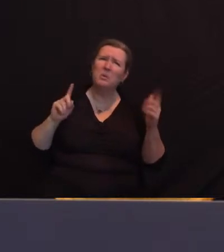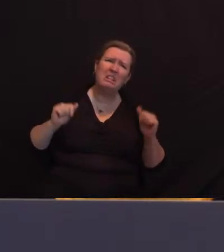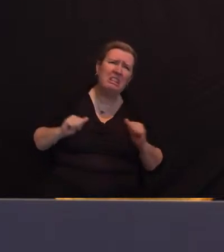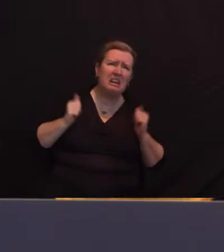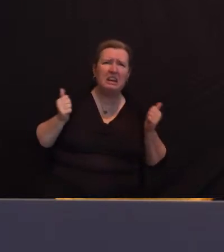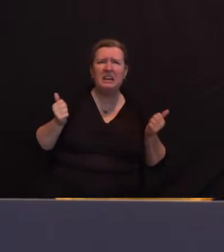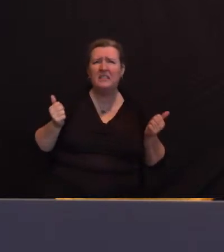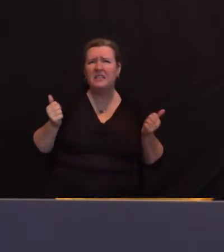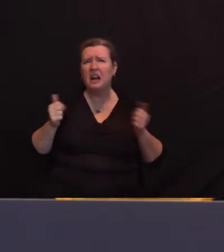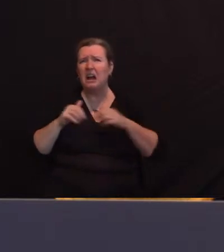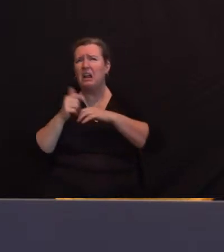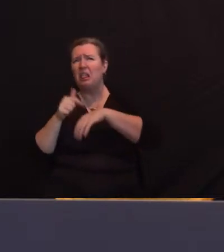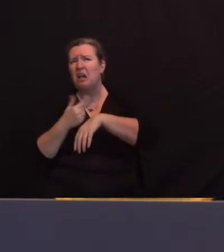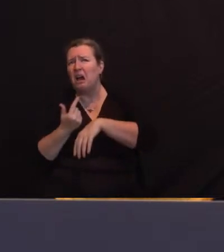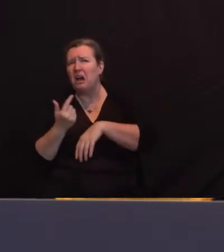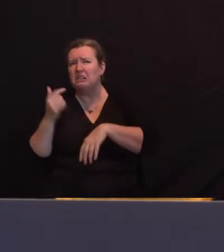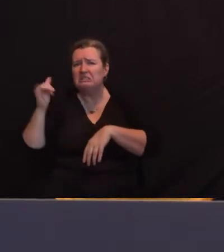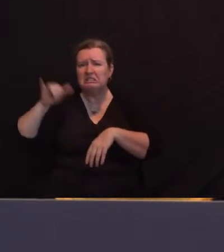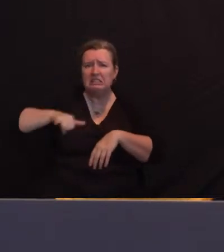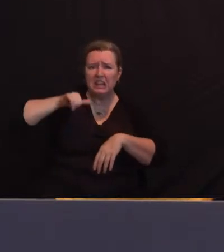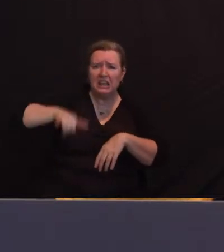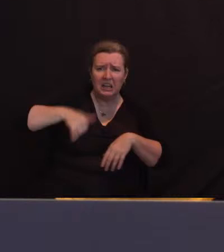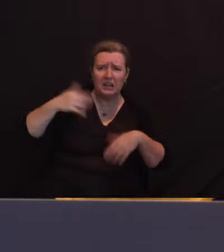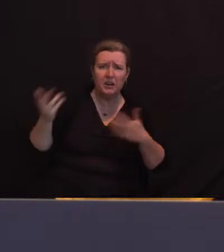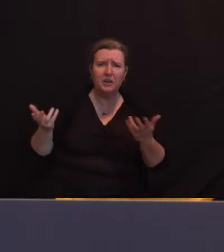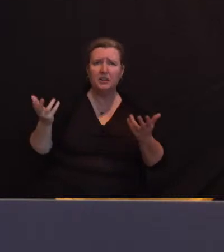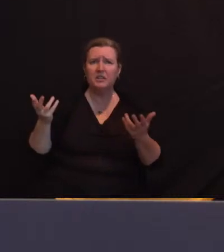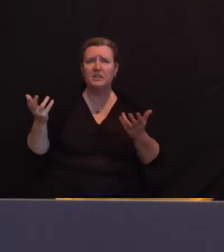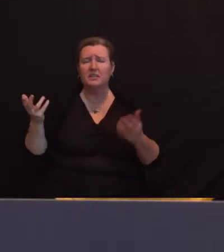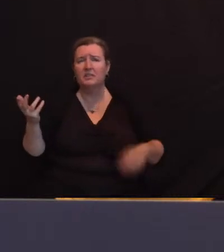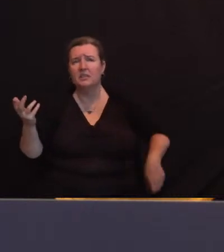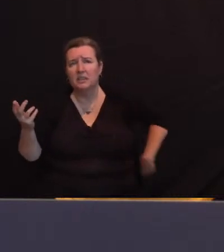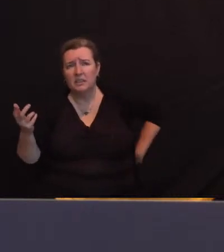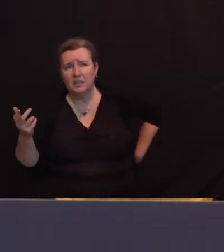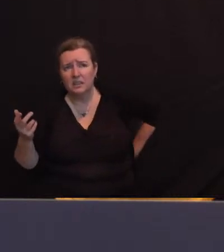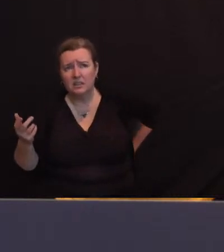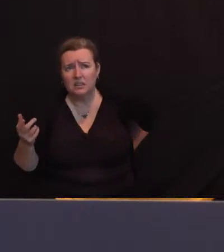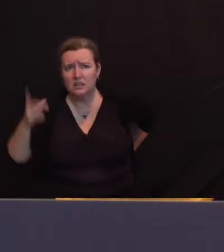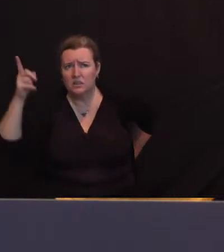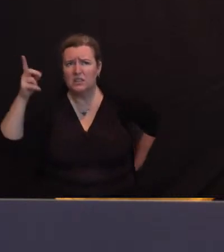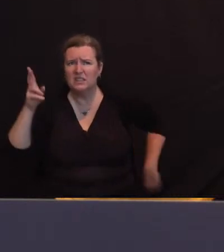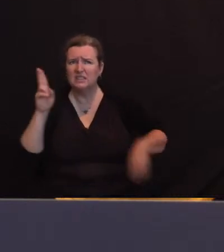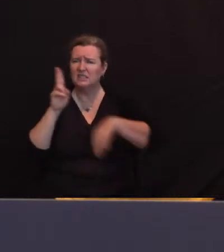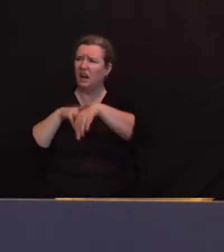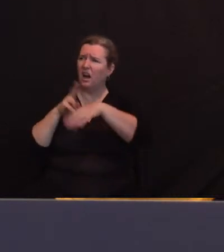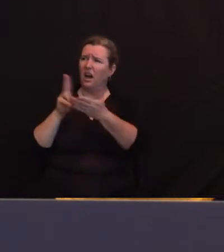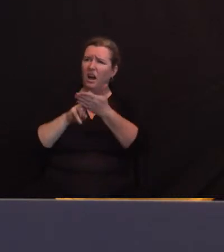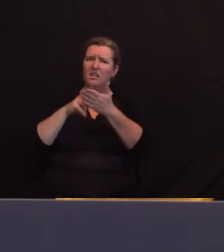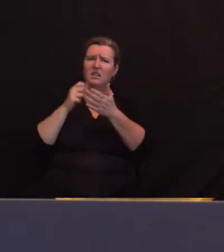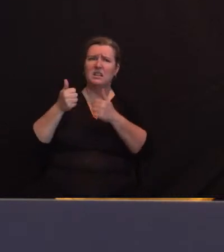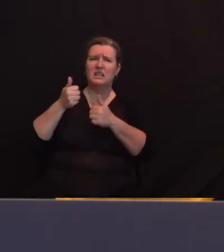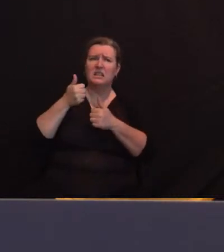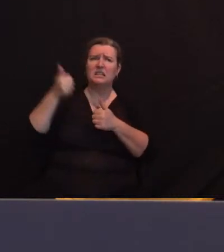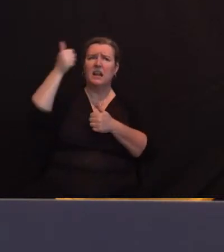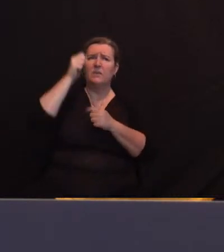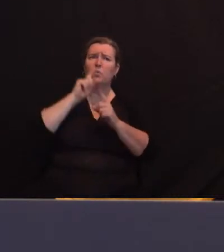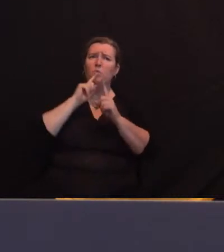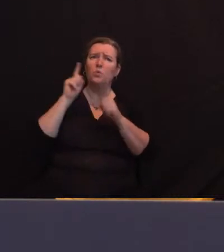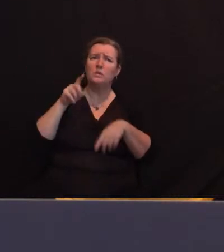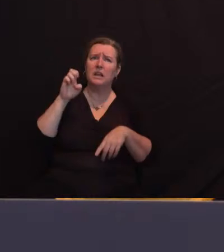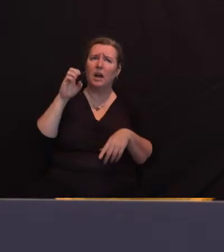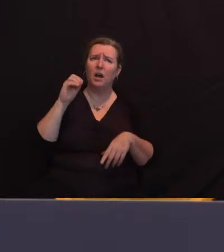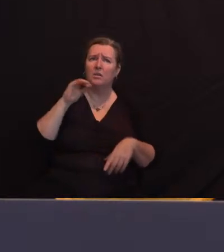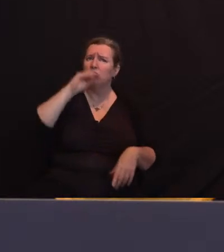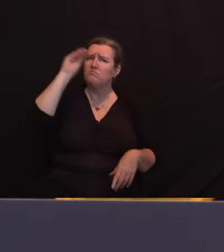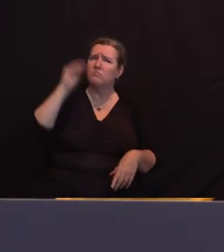long? And on the mandate that you signed today, the executive order, do you know what percentage of teachers